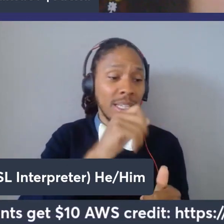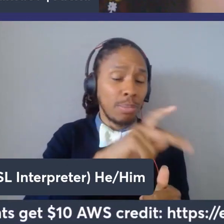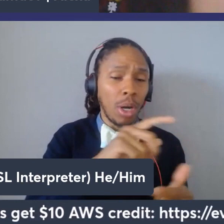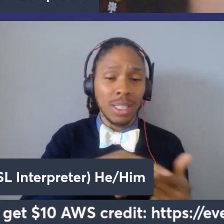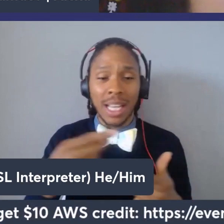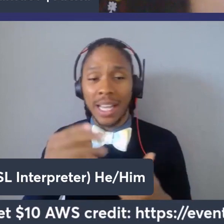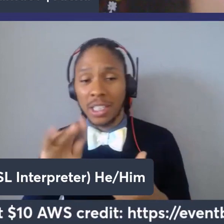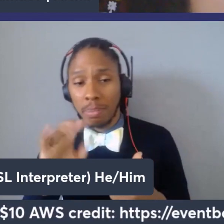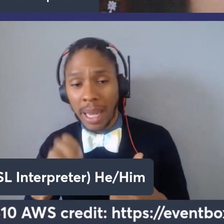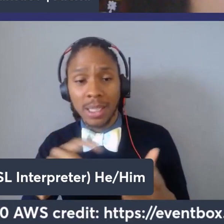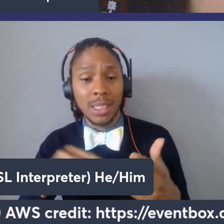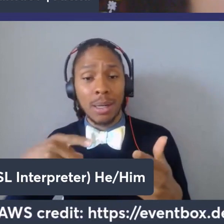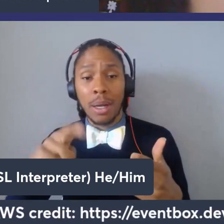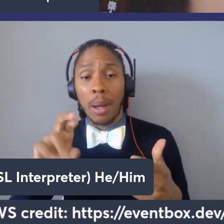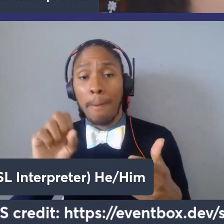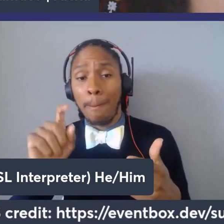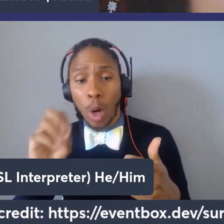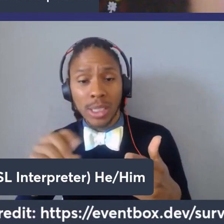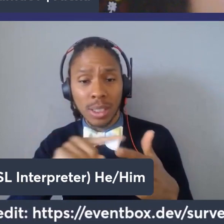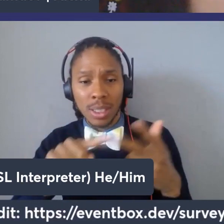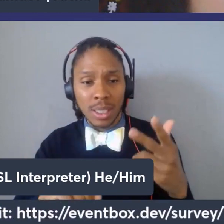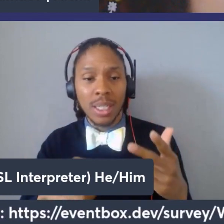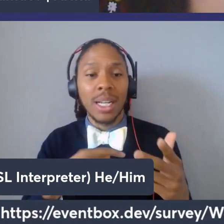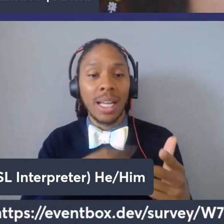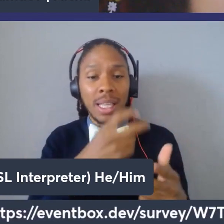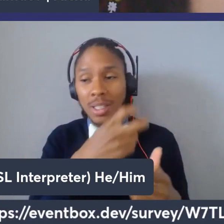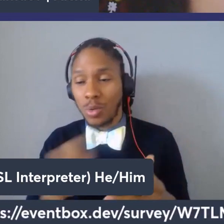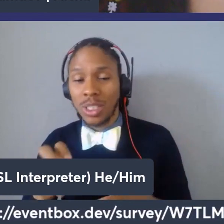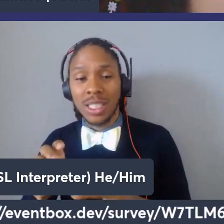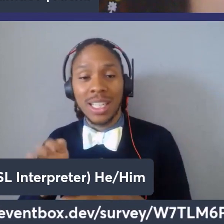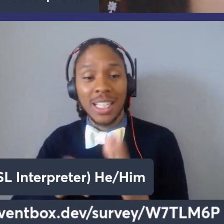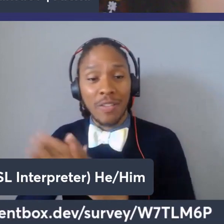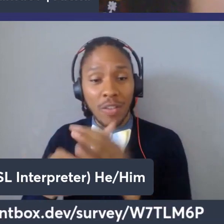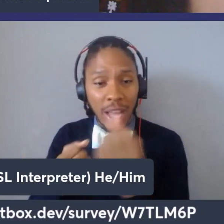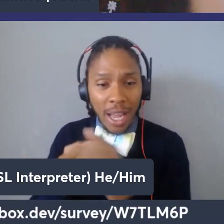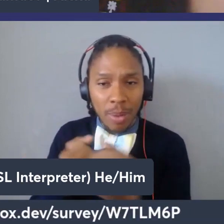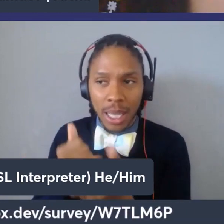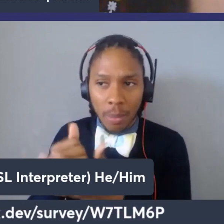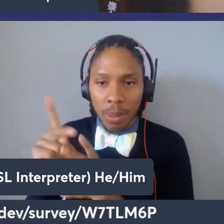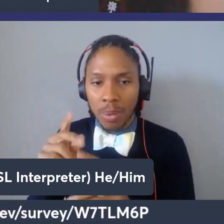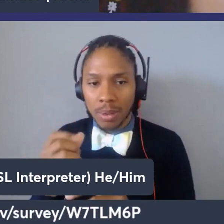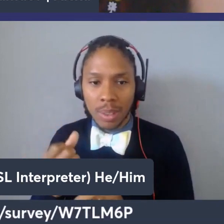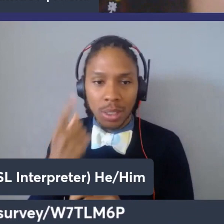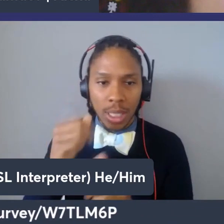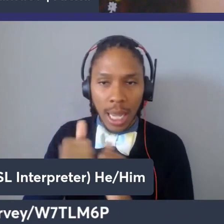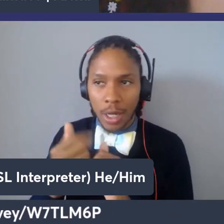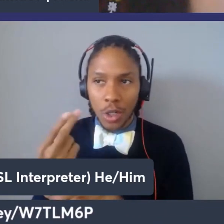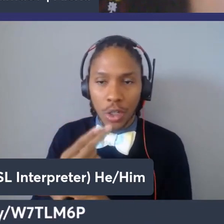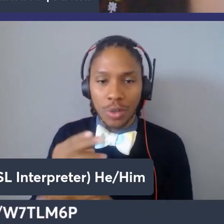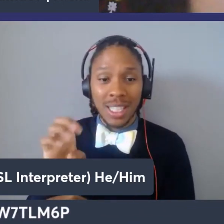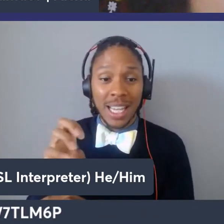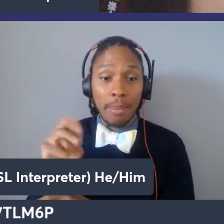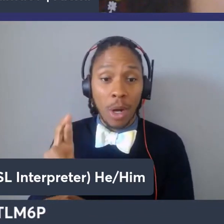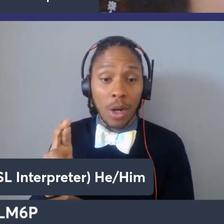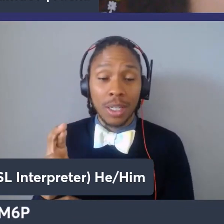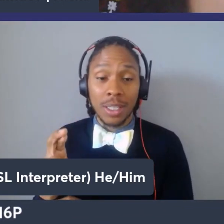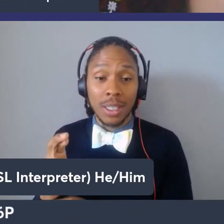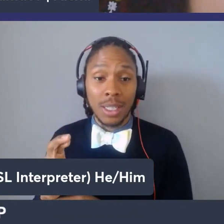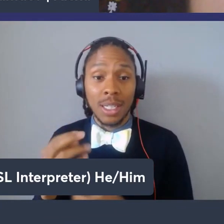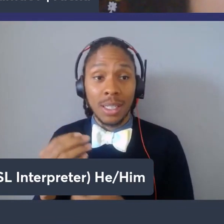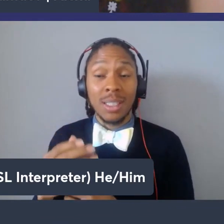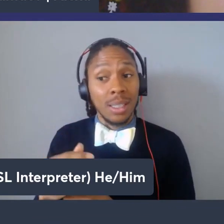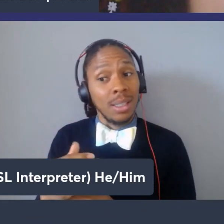to Presto, and then switched into this developer advocate role recently to help folks understand how best to make use of EMR. And